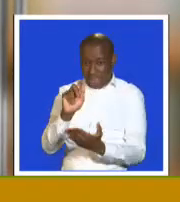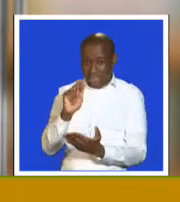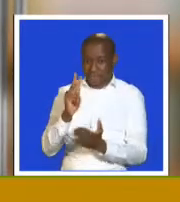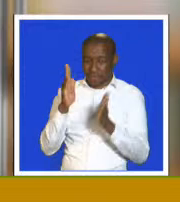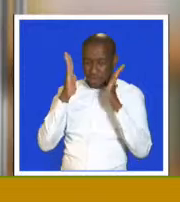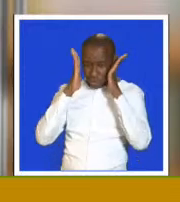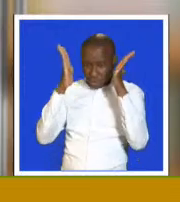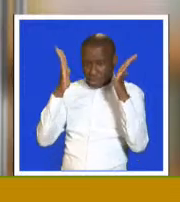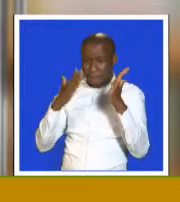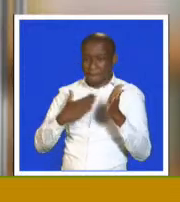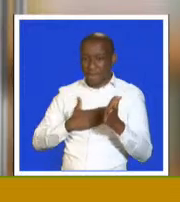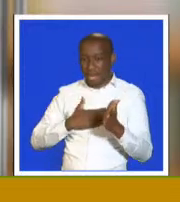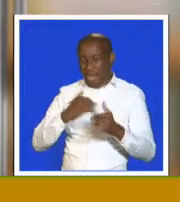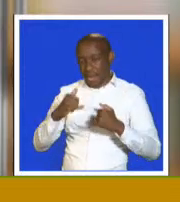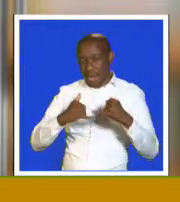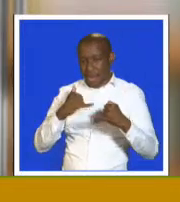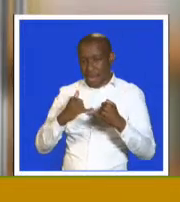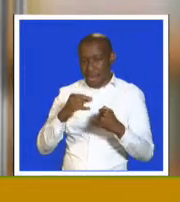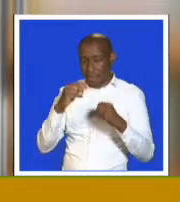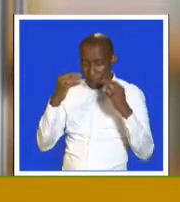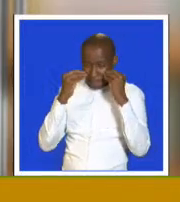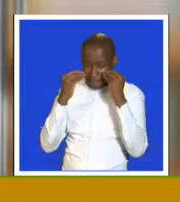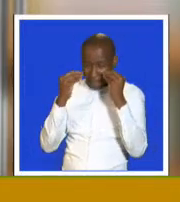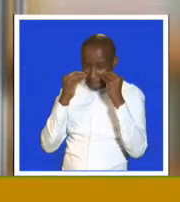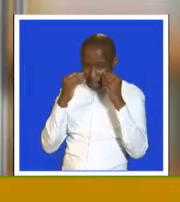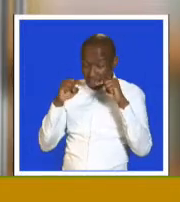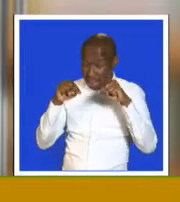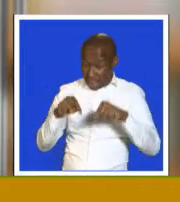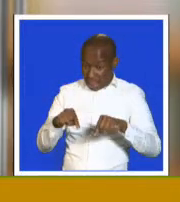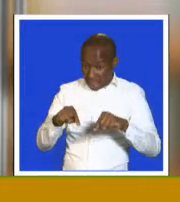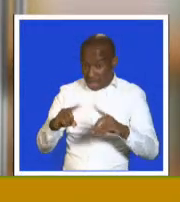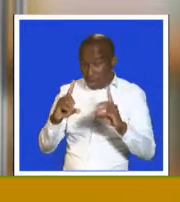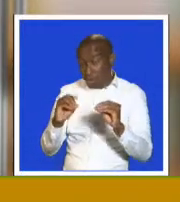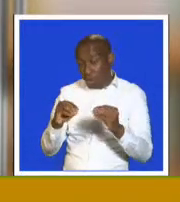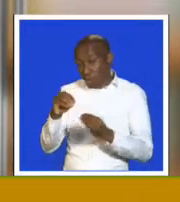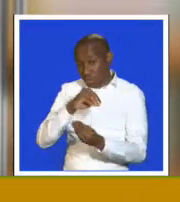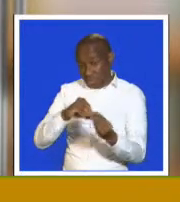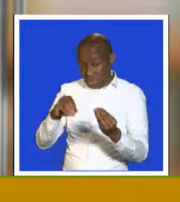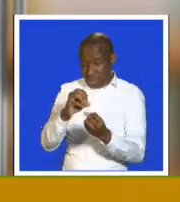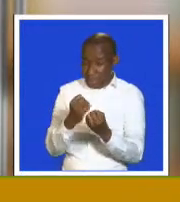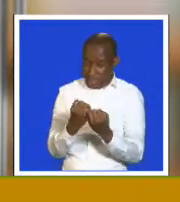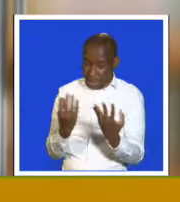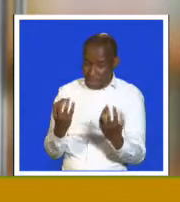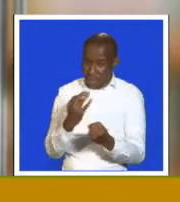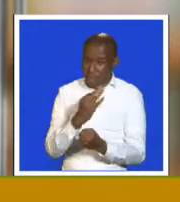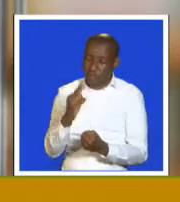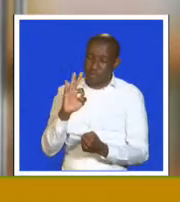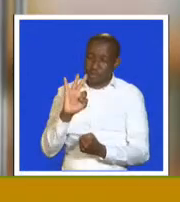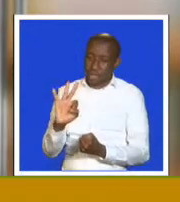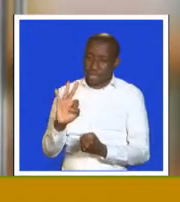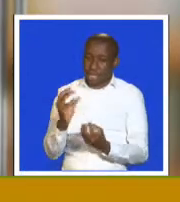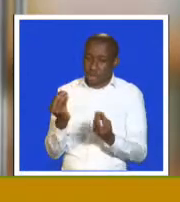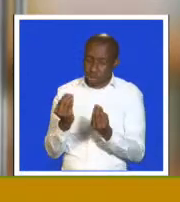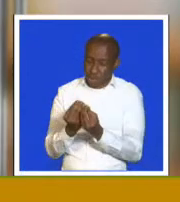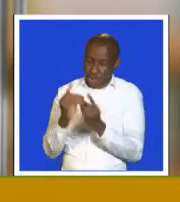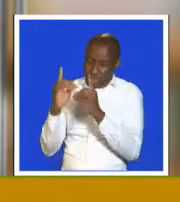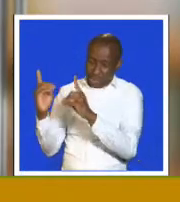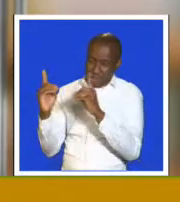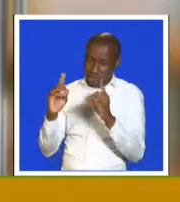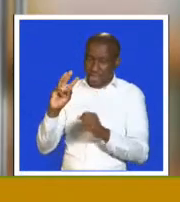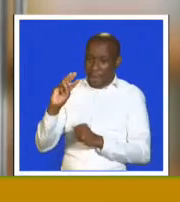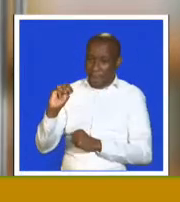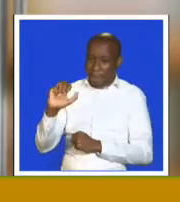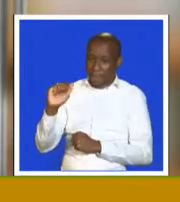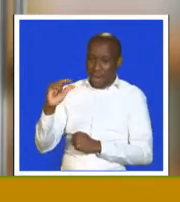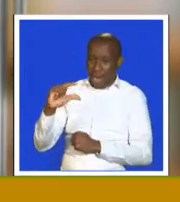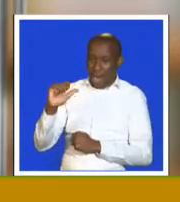My name is Nogwazi Dlamini, and at this moment we are doing mathematics for the Form 3s with Jengsile Makakula, who is already